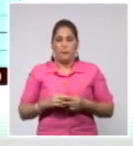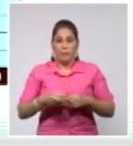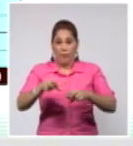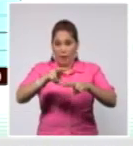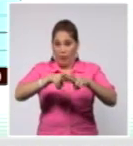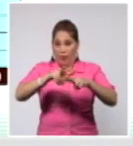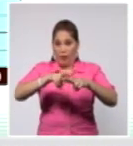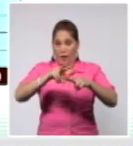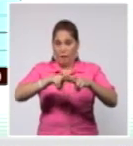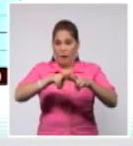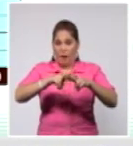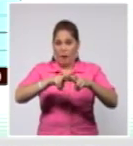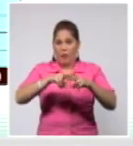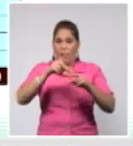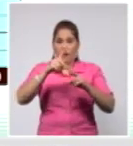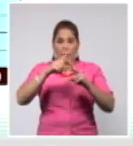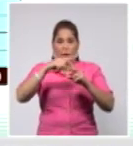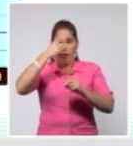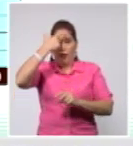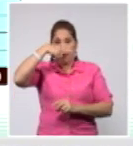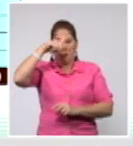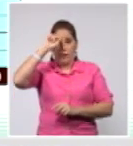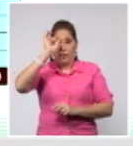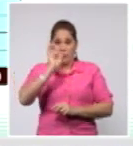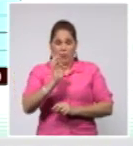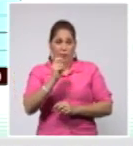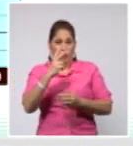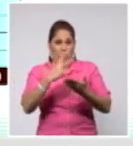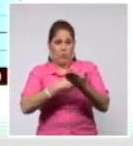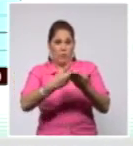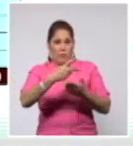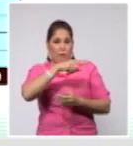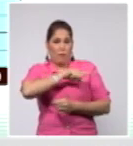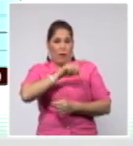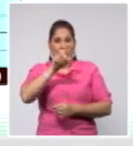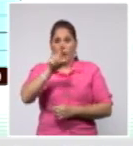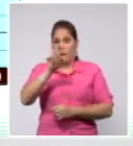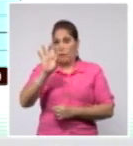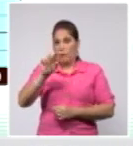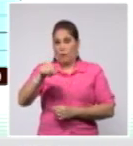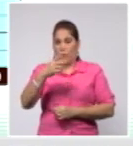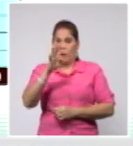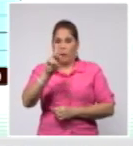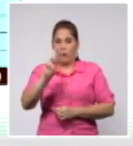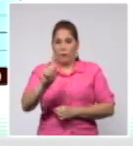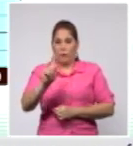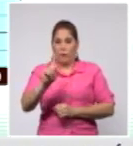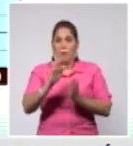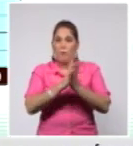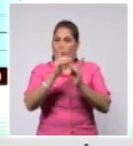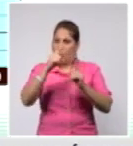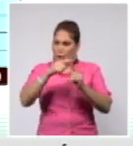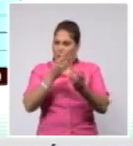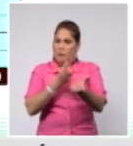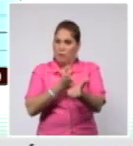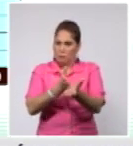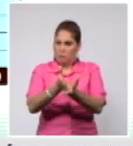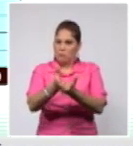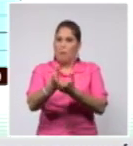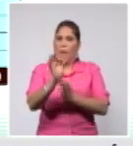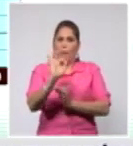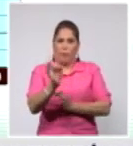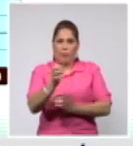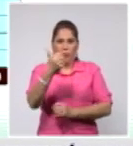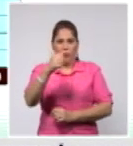Camagüey 1.18, Cienfuegos 0.49, and Holguín